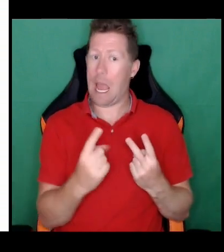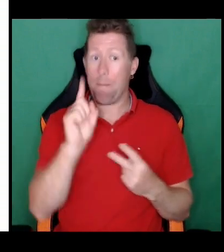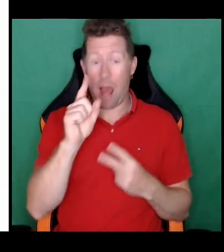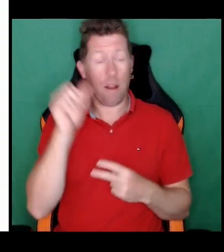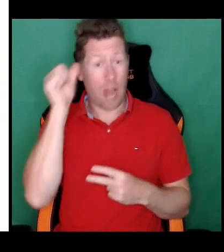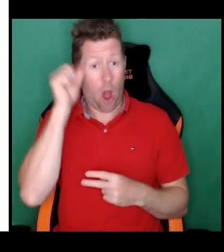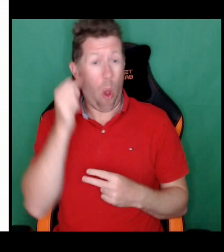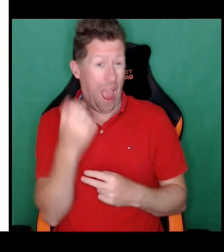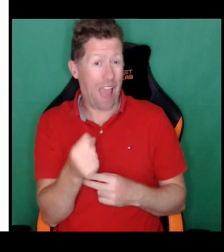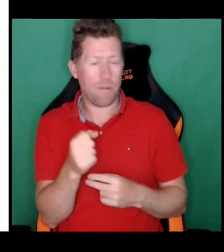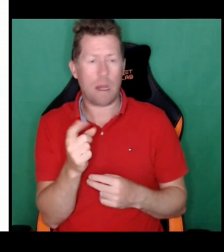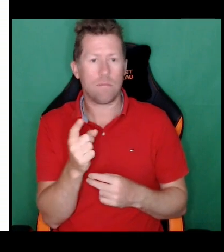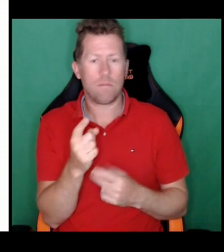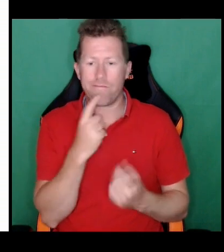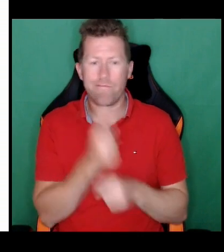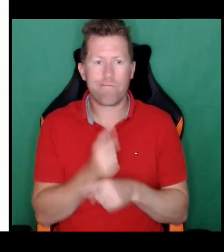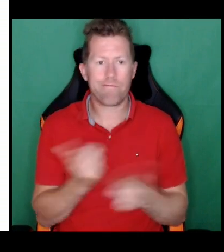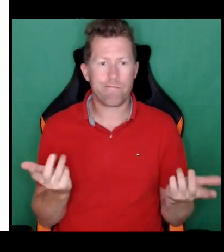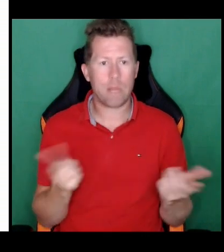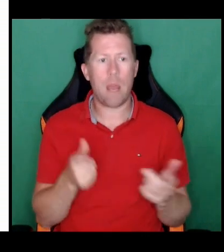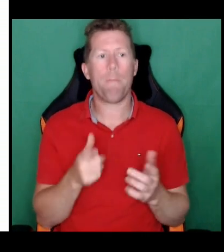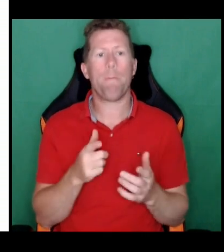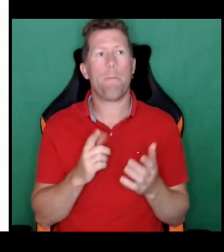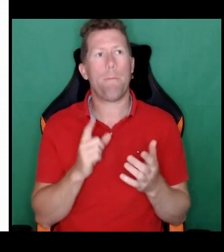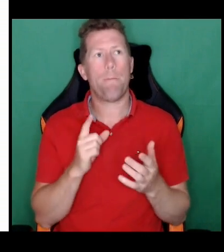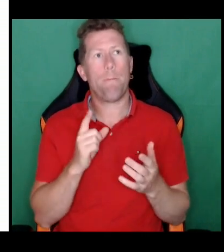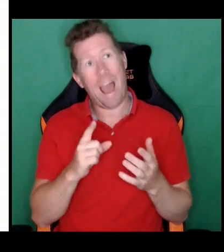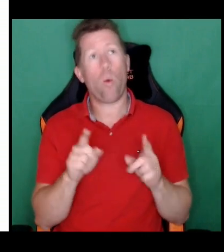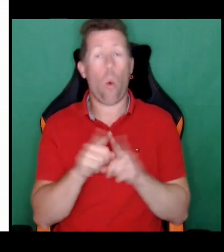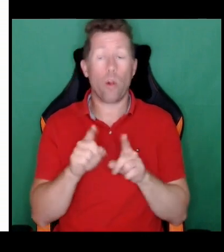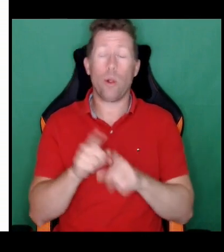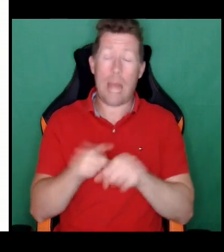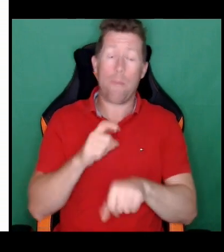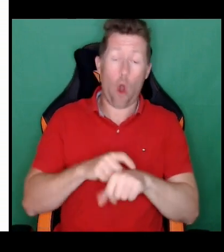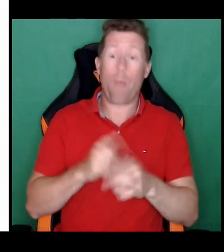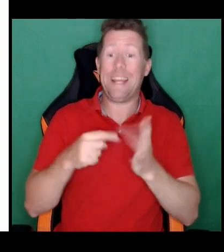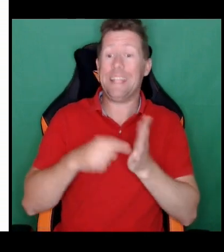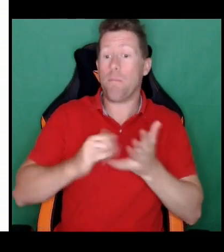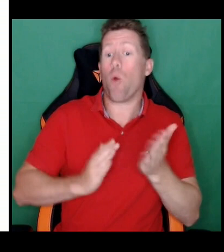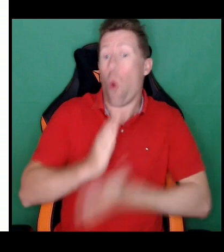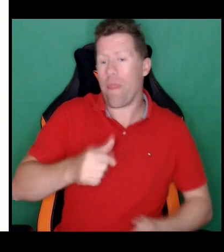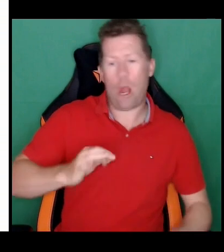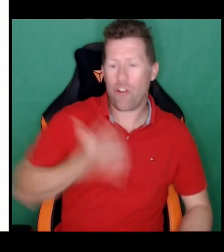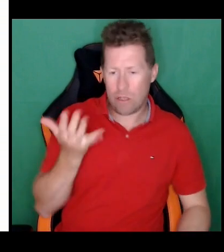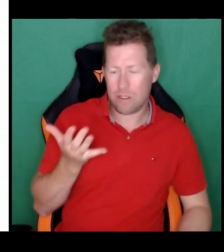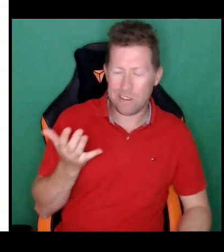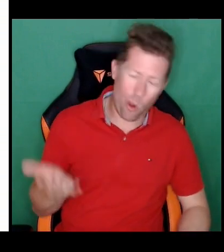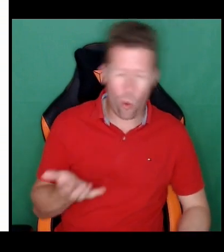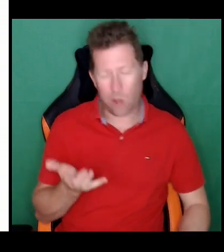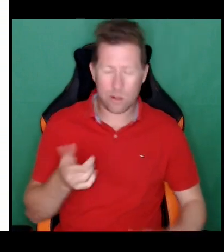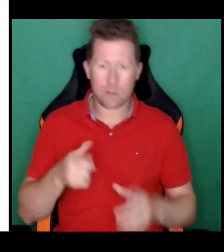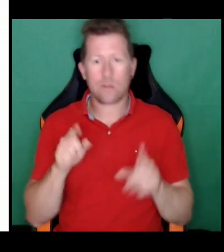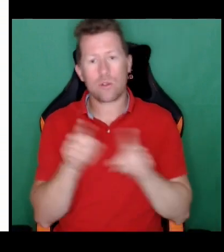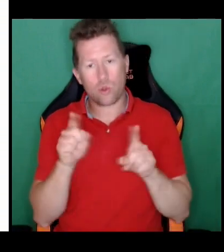this is very much a product of them not having been curious so far. So really what we also want to do with this segment